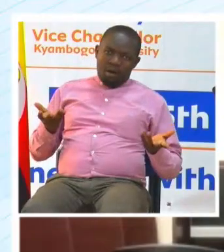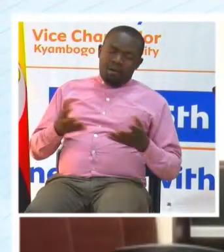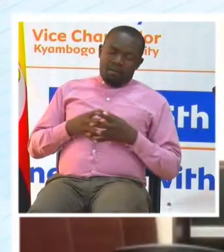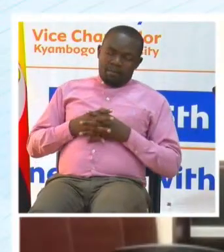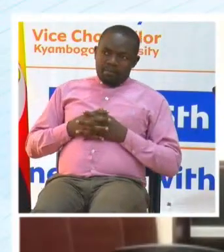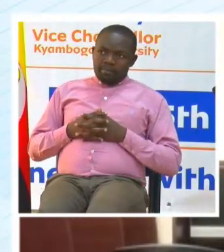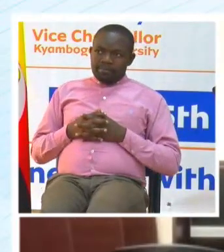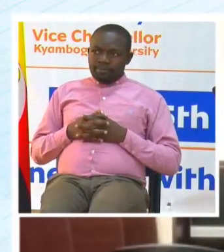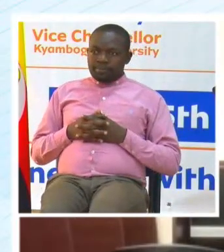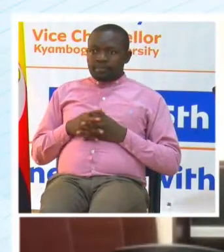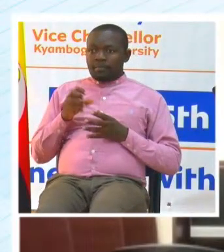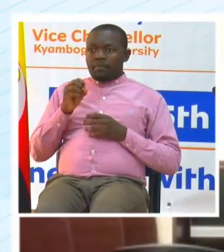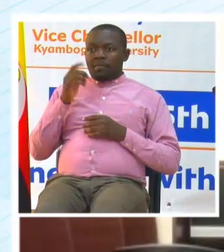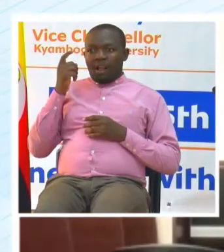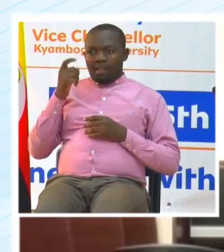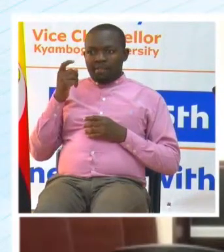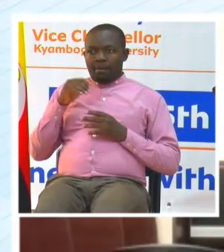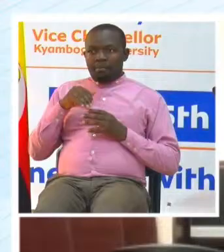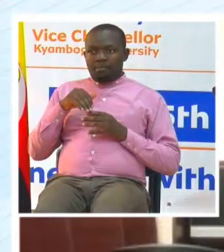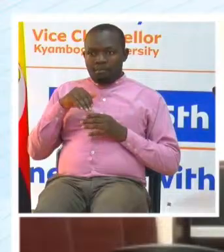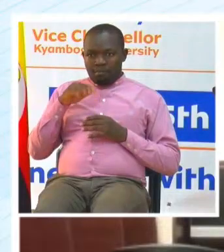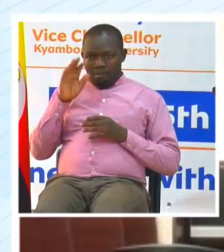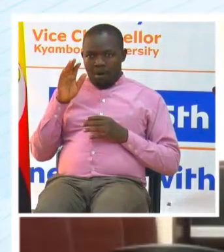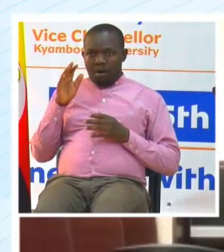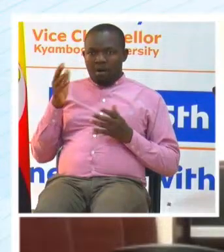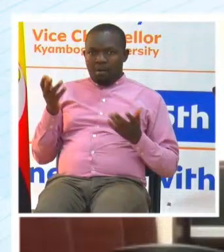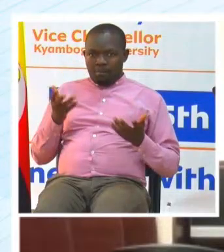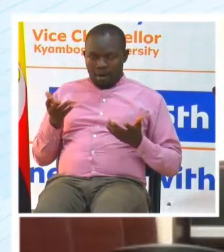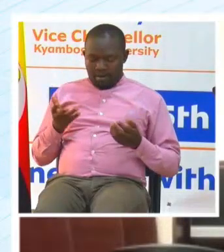I think the most tricky part is